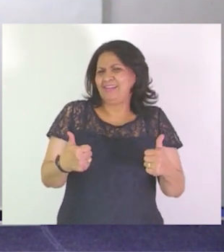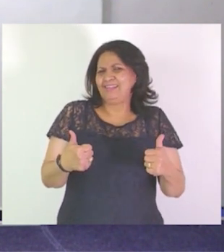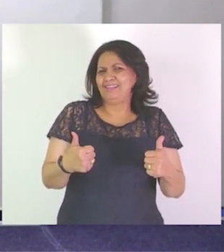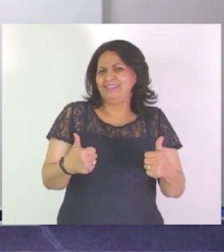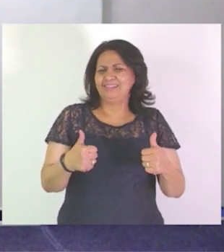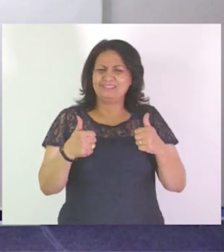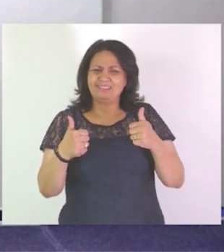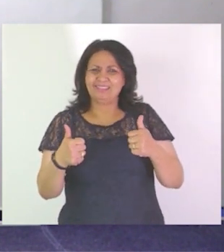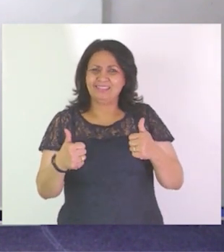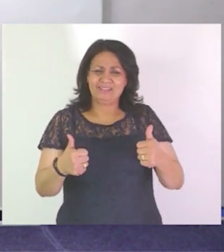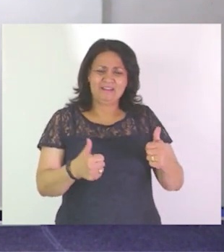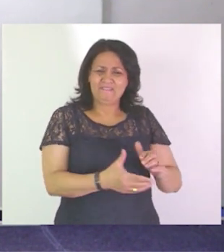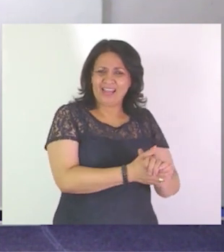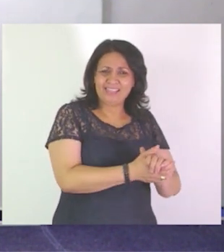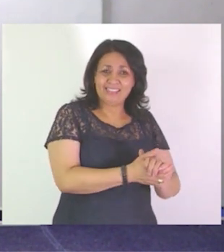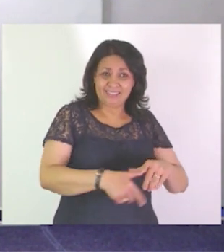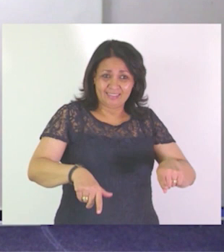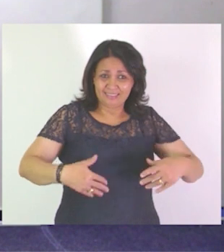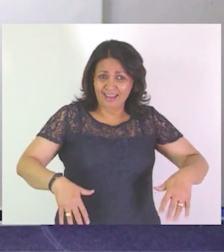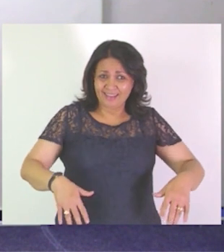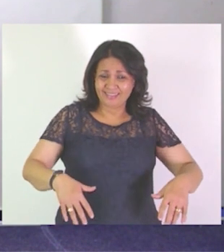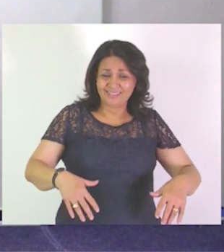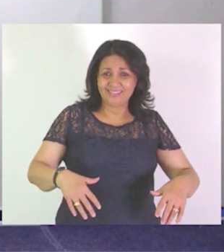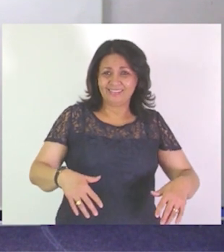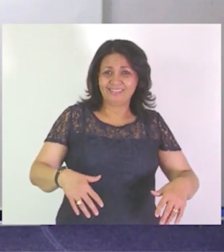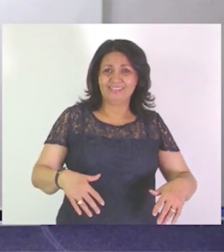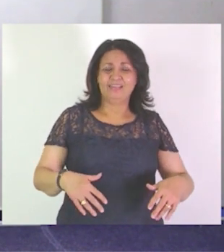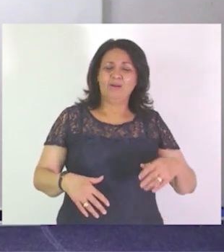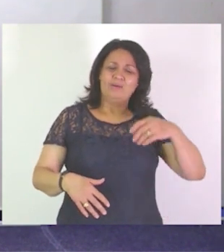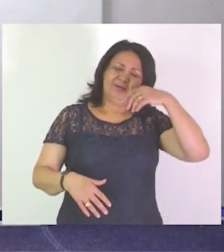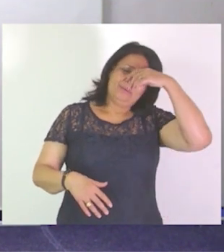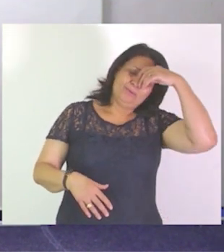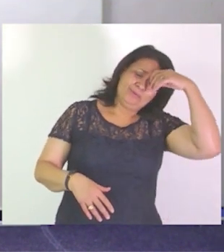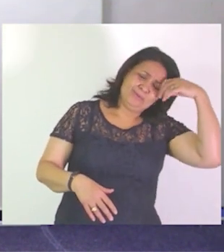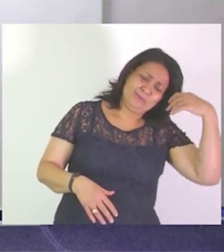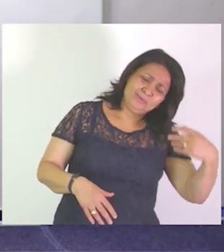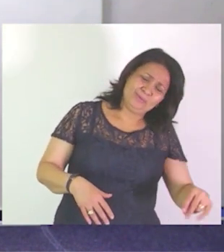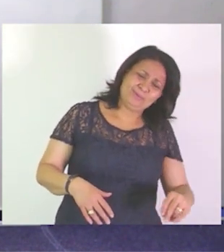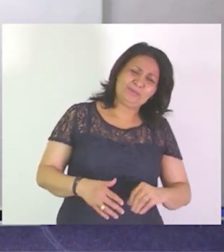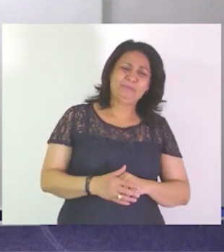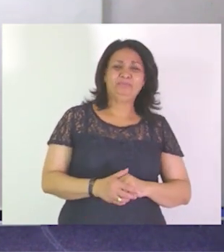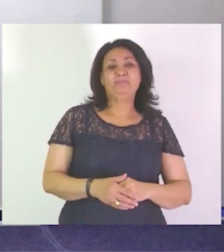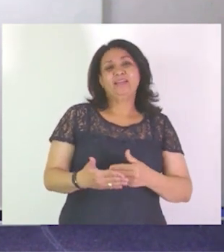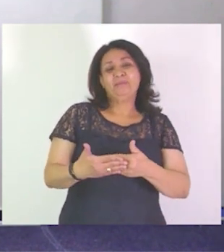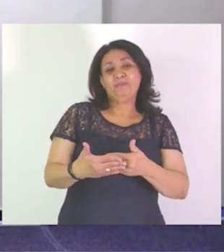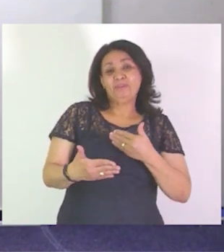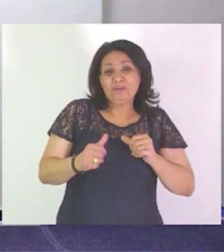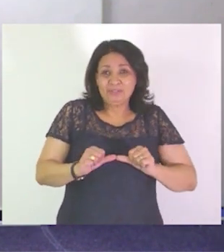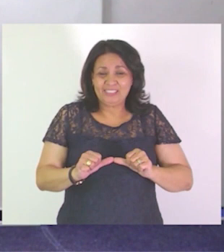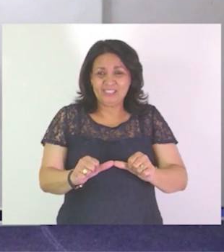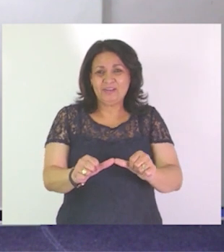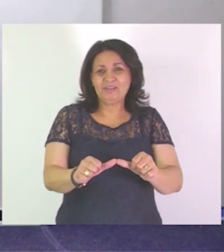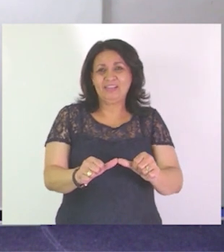as well. Are you tired? No. Ooh, I'm tired. I'm exhausted. But before you continue, you